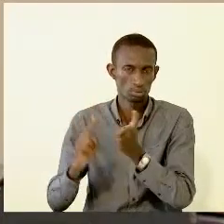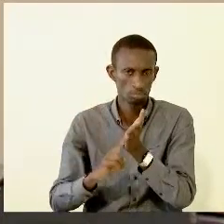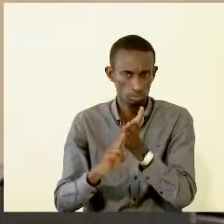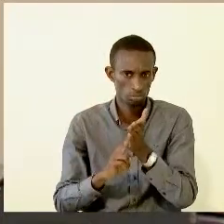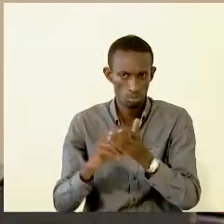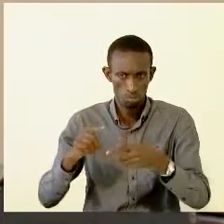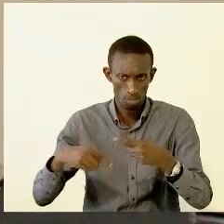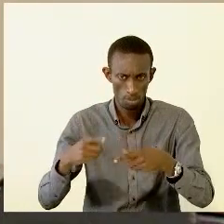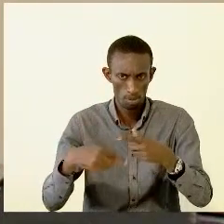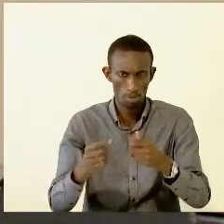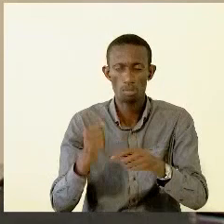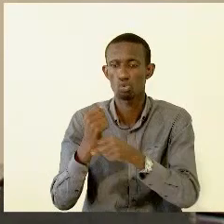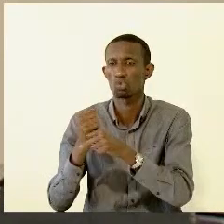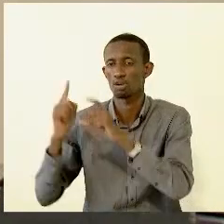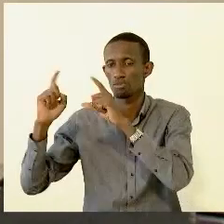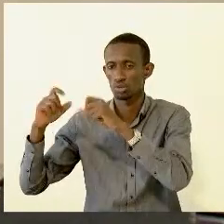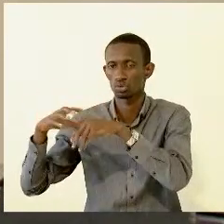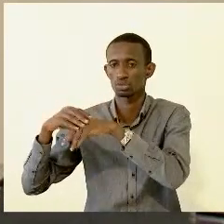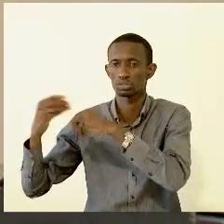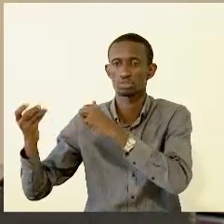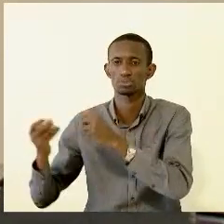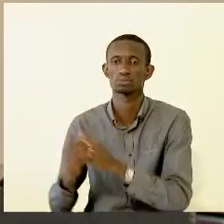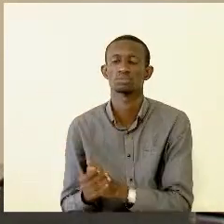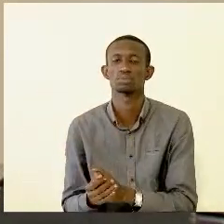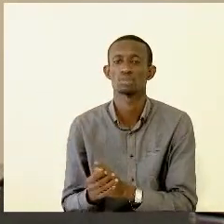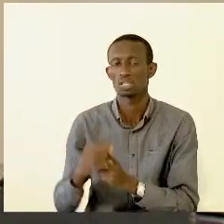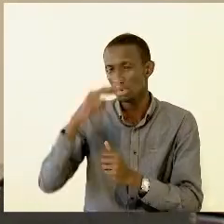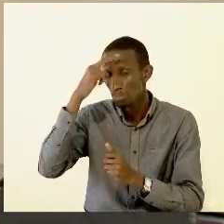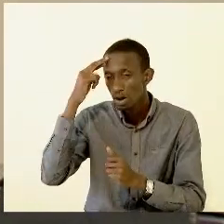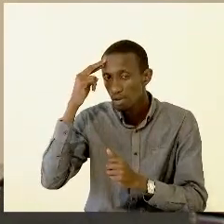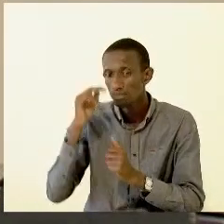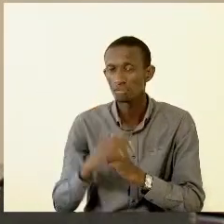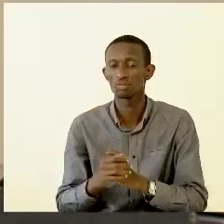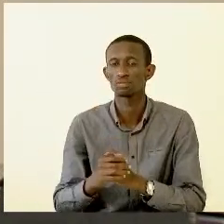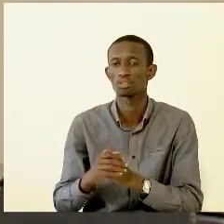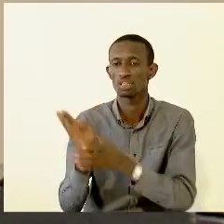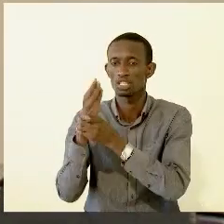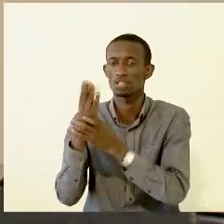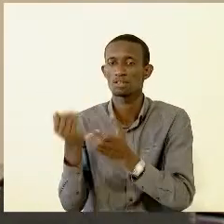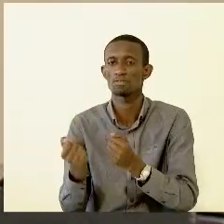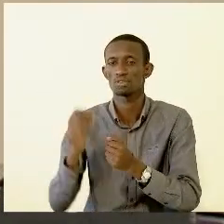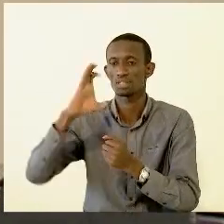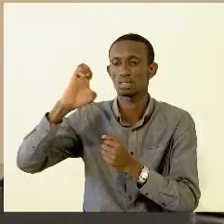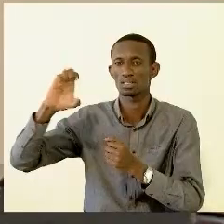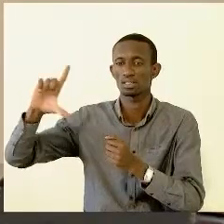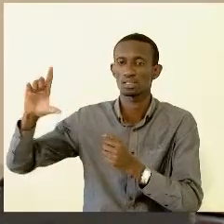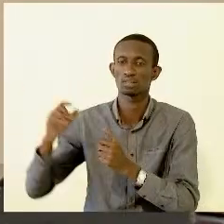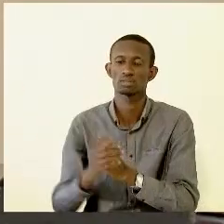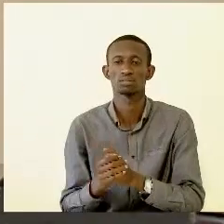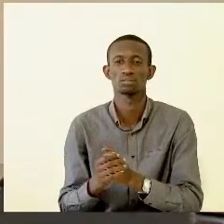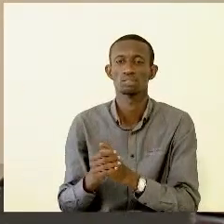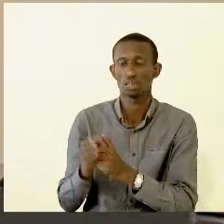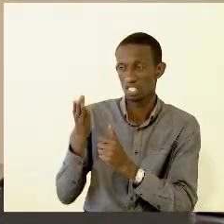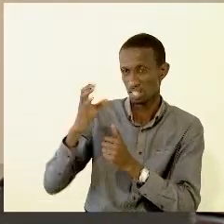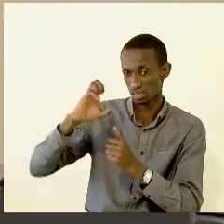process of photosynthesis because leaves have cells, palisade and spongy mesophyll cells, which